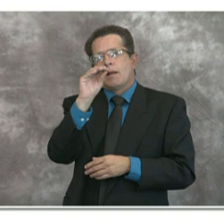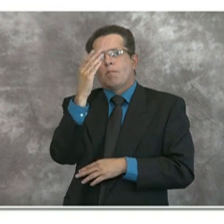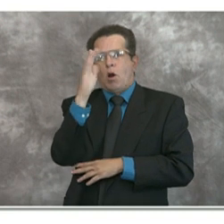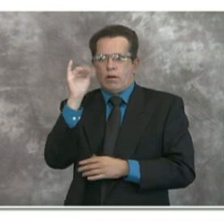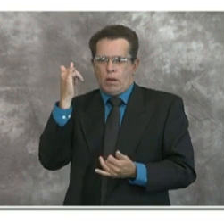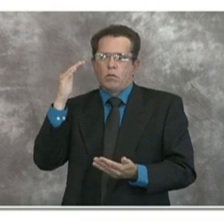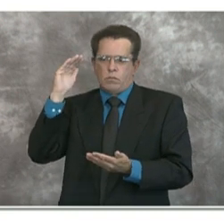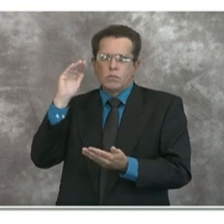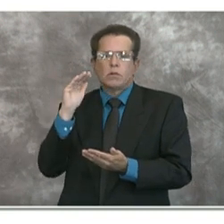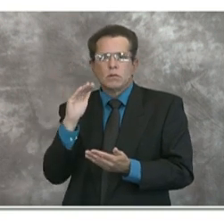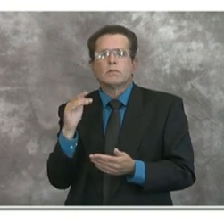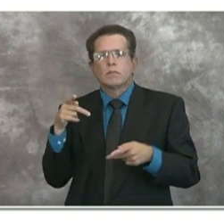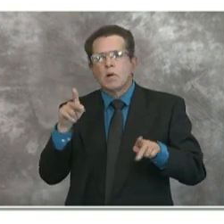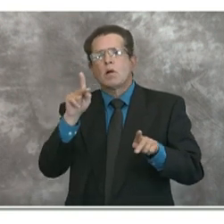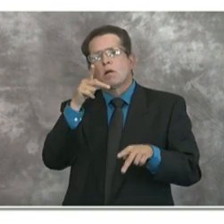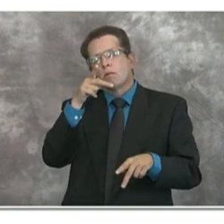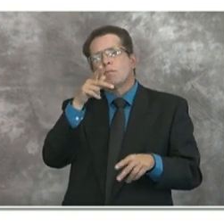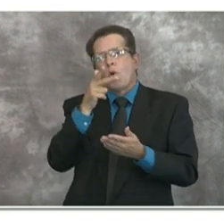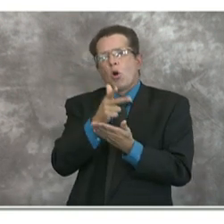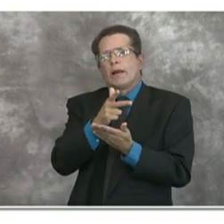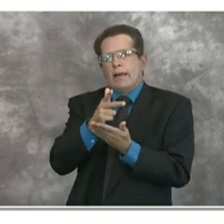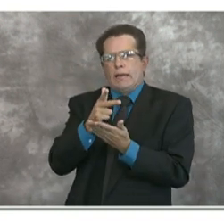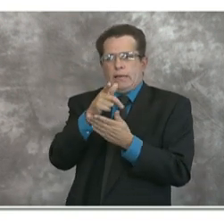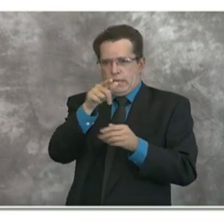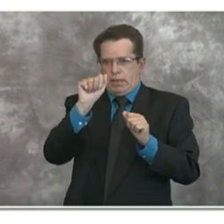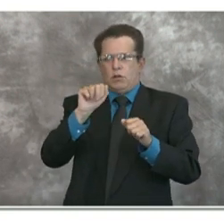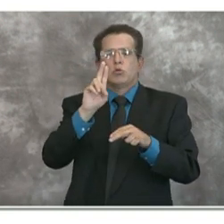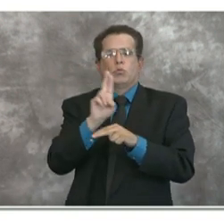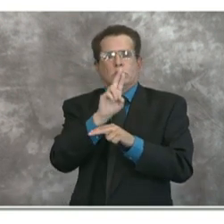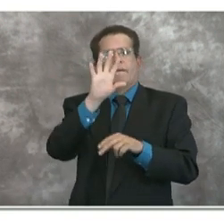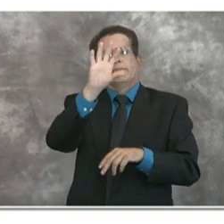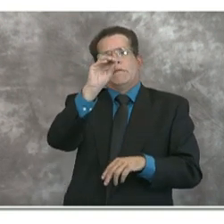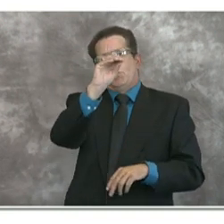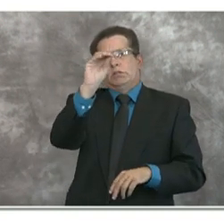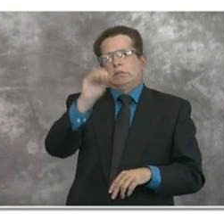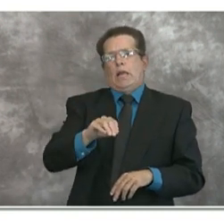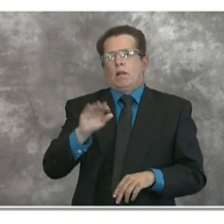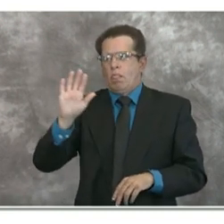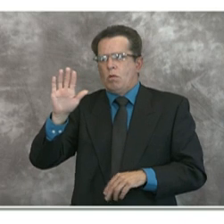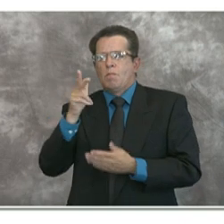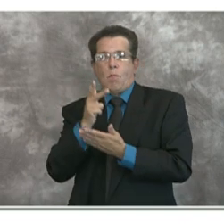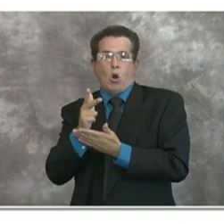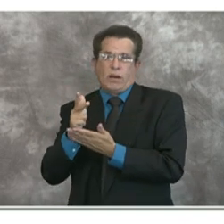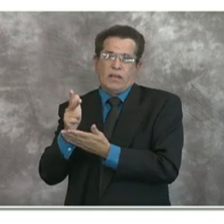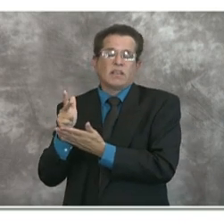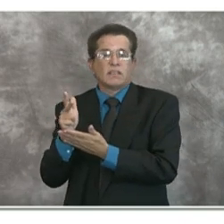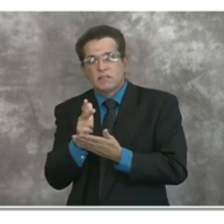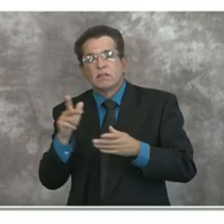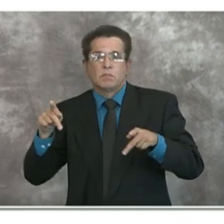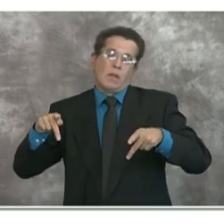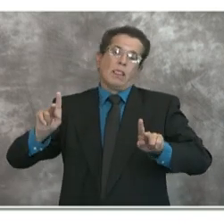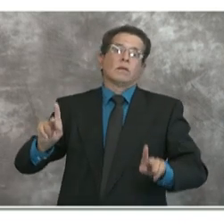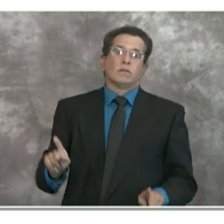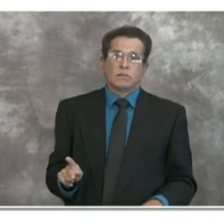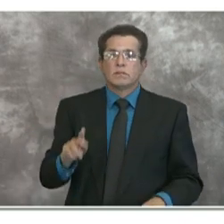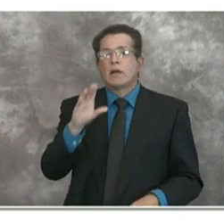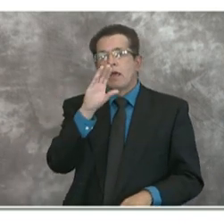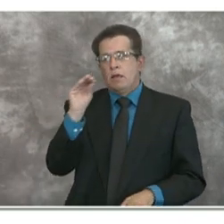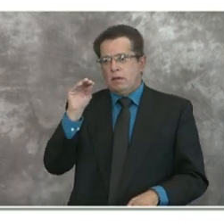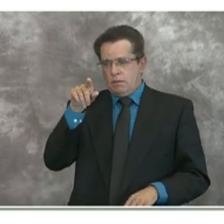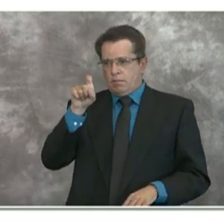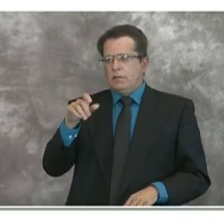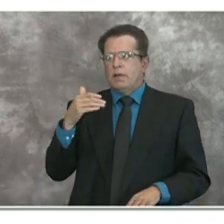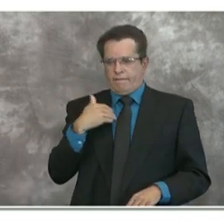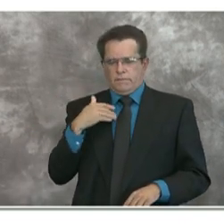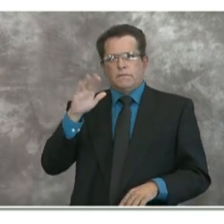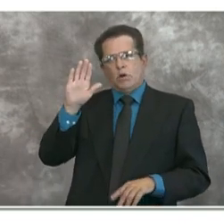local jurisdictions may choose to utilize up to 50% of their parking capacity, and locals must have a physical distancing